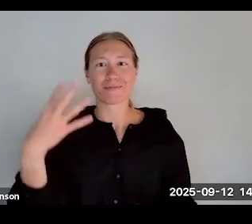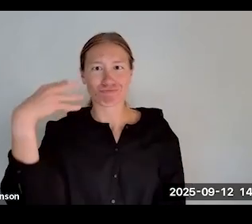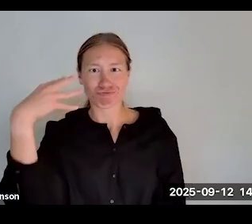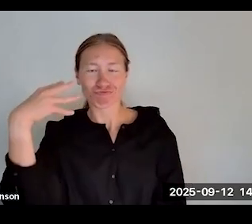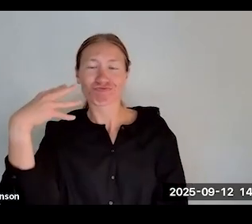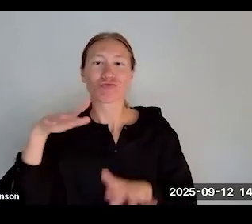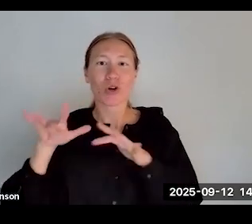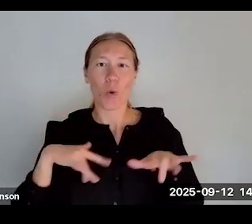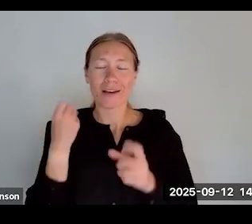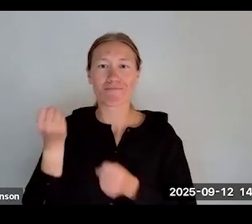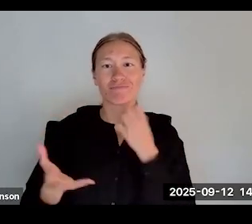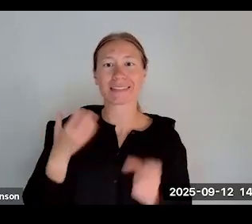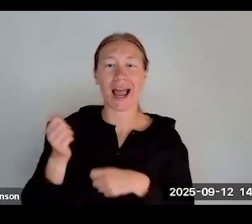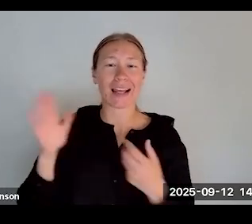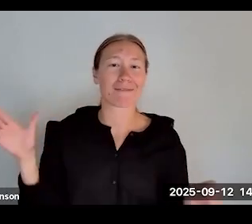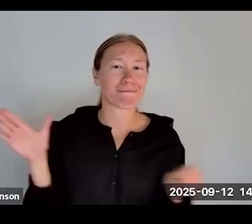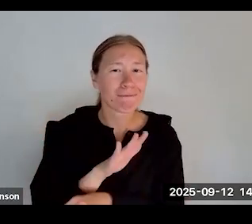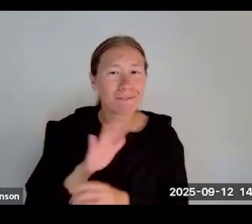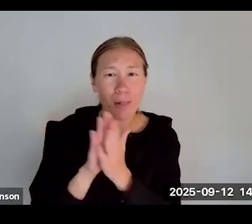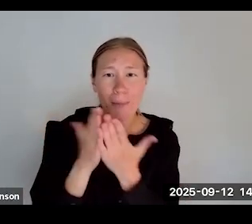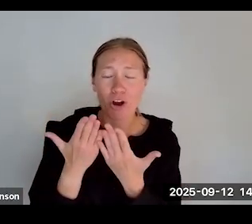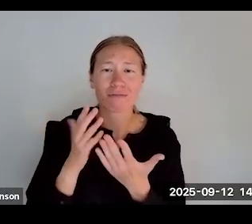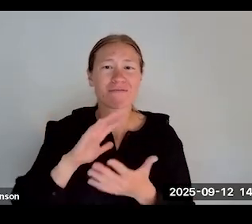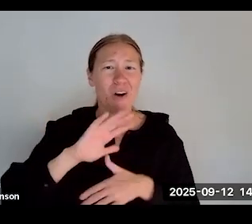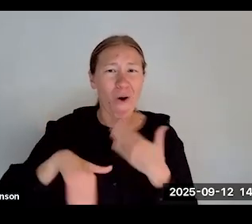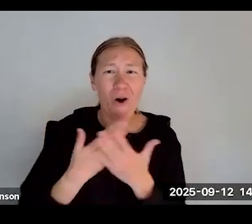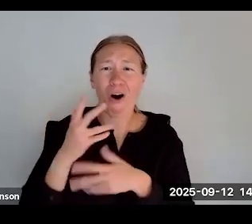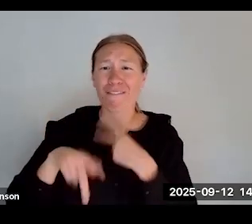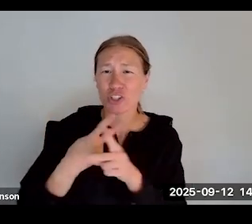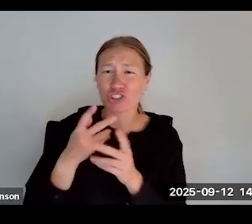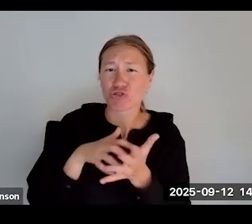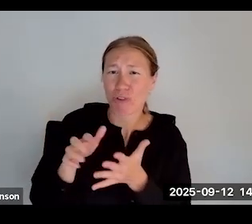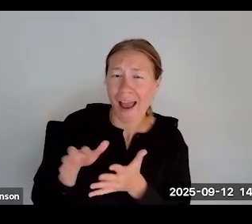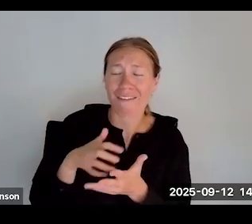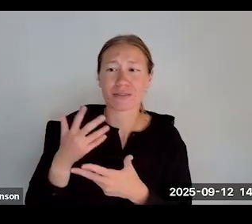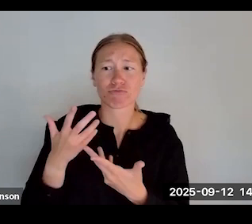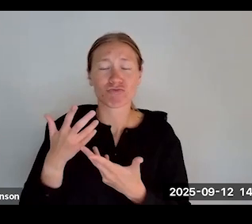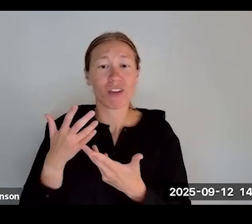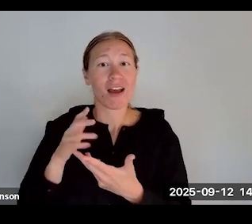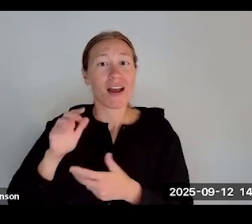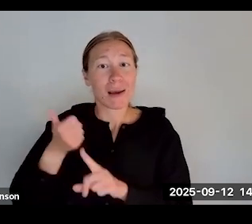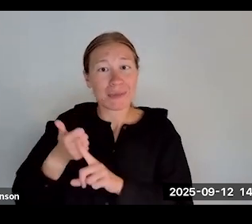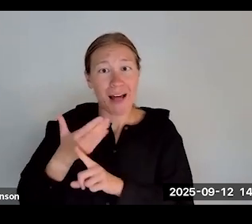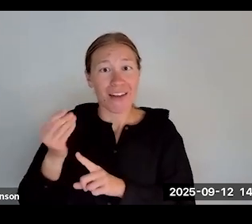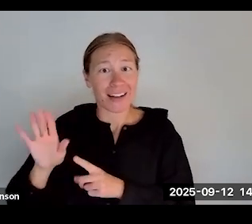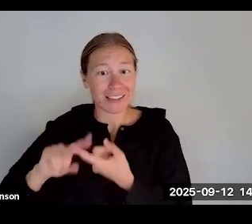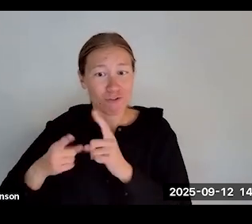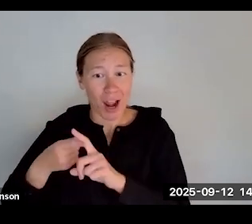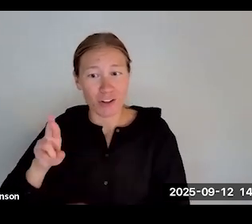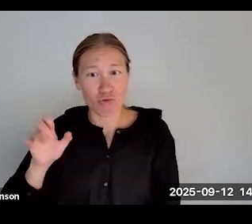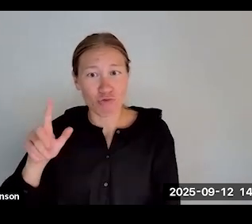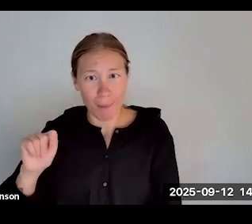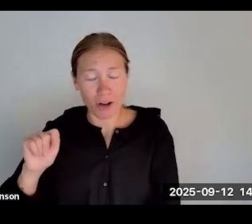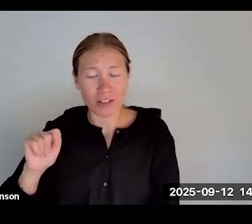book, the drafts and edits recorded in ASL. And then he and his friend Robert Siebert translated the recordings